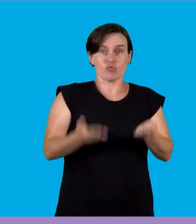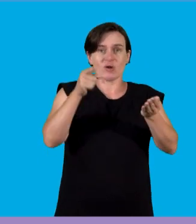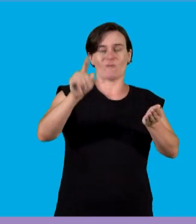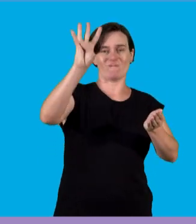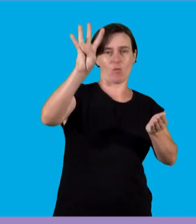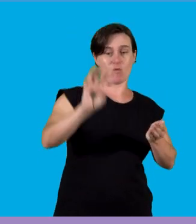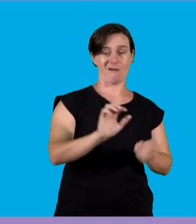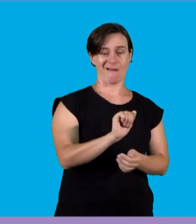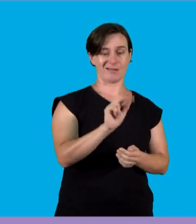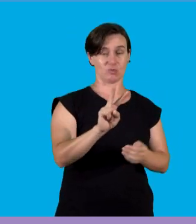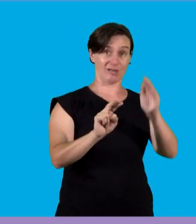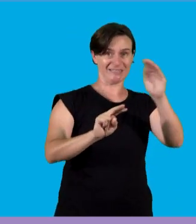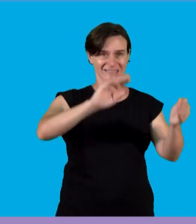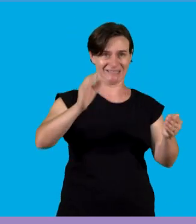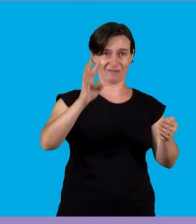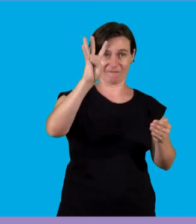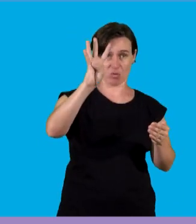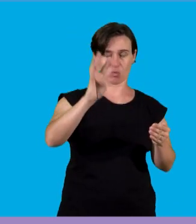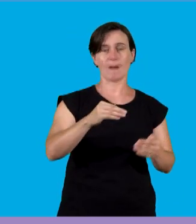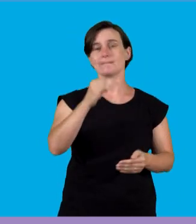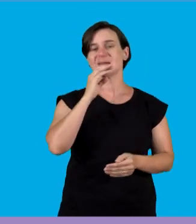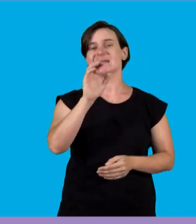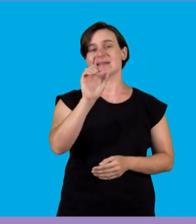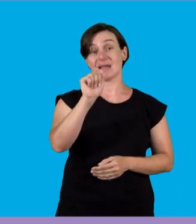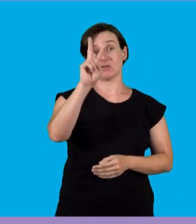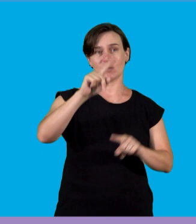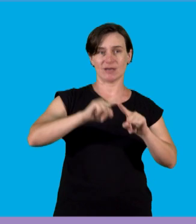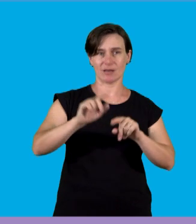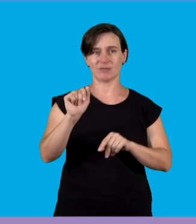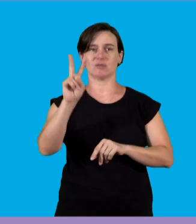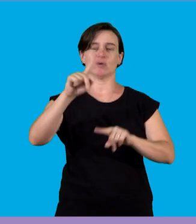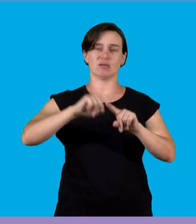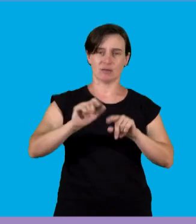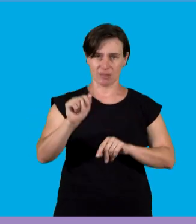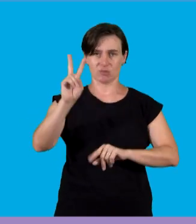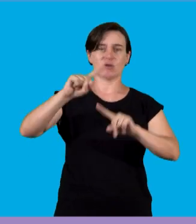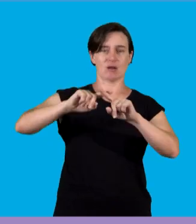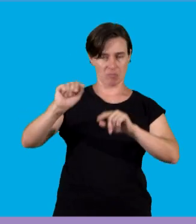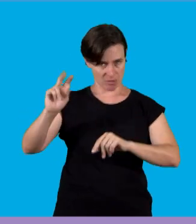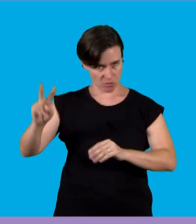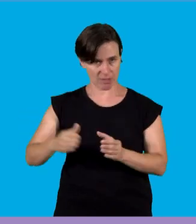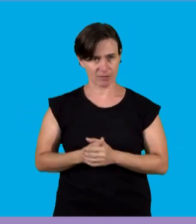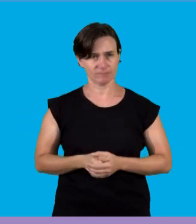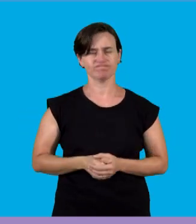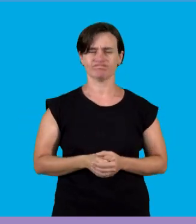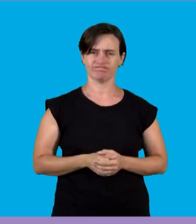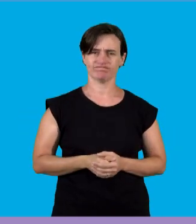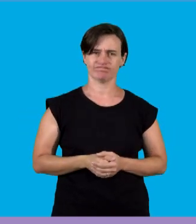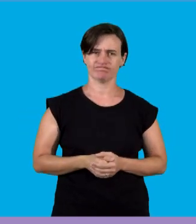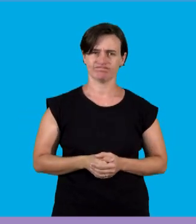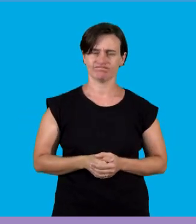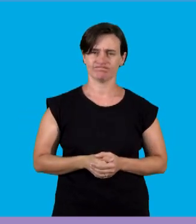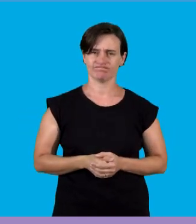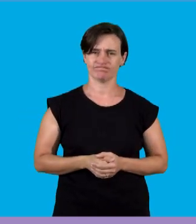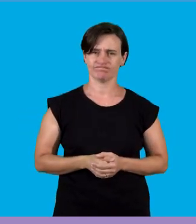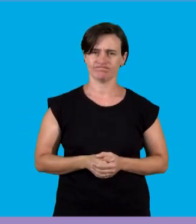being raised to an exponent 4 means being multiplied by itself 3 times. So let's expand it. So this is going to be a